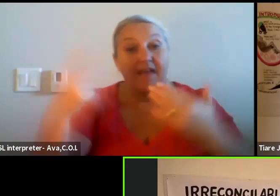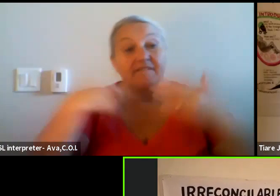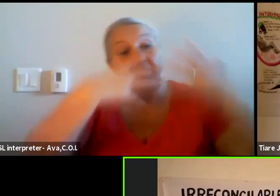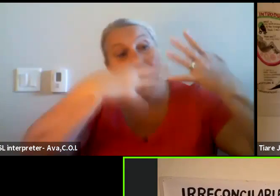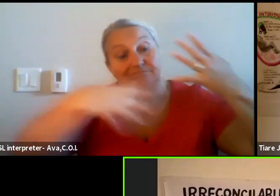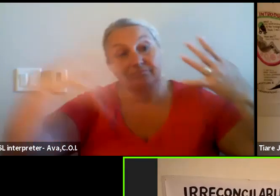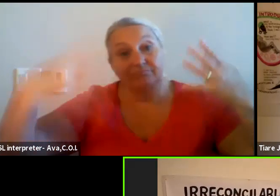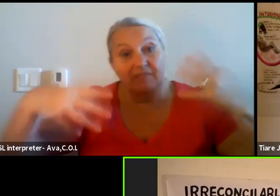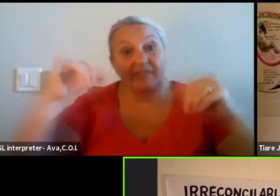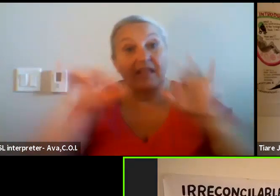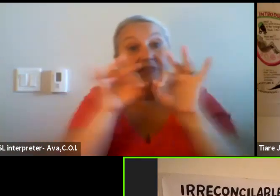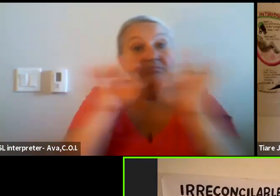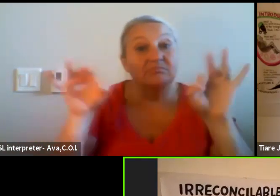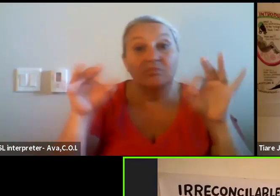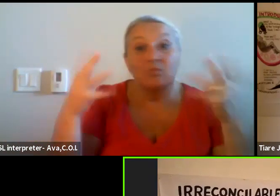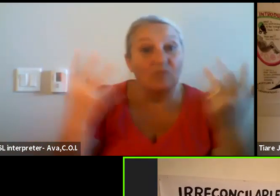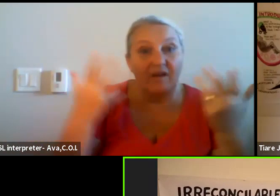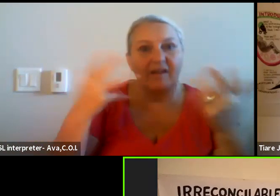Aboriginality being